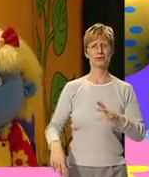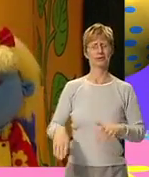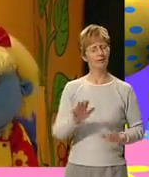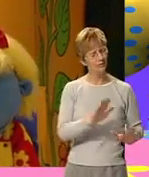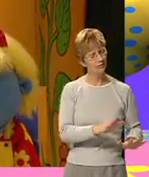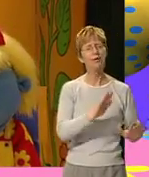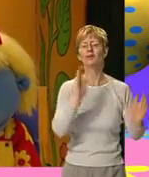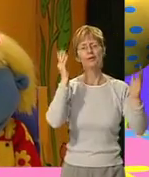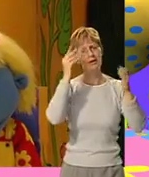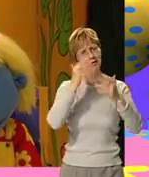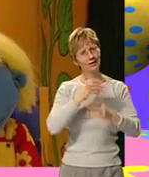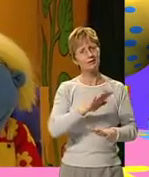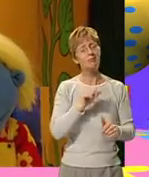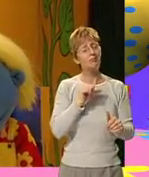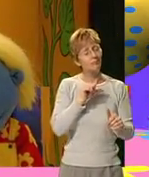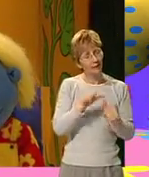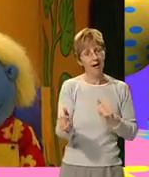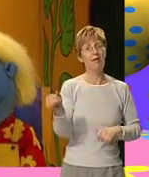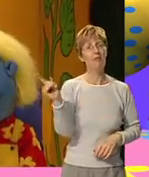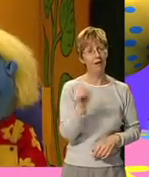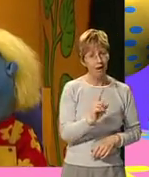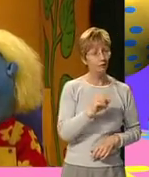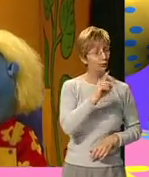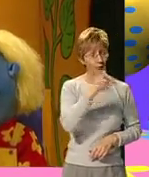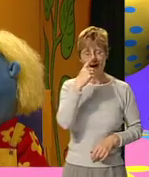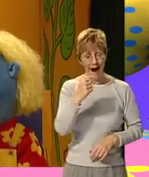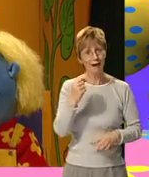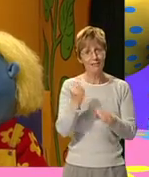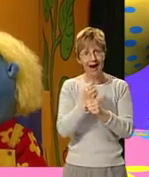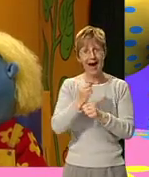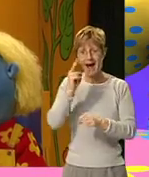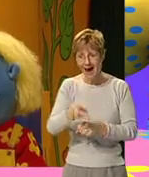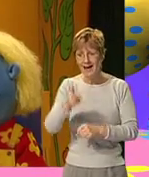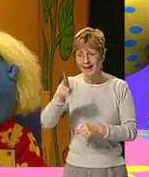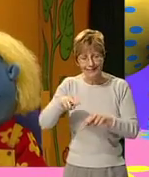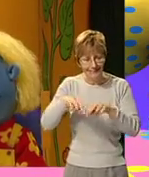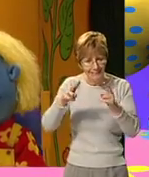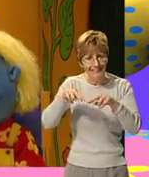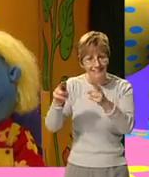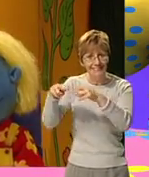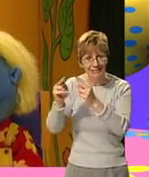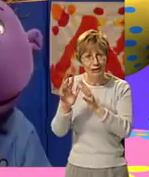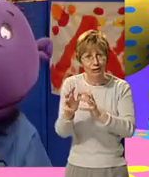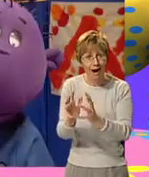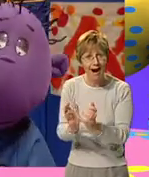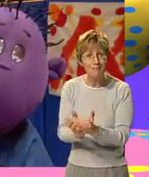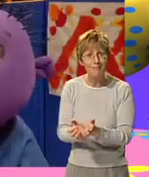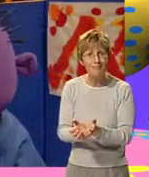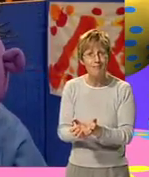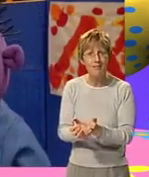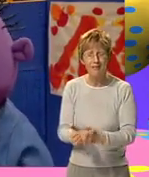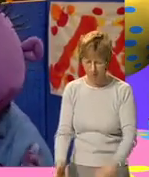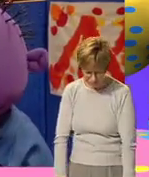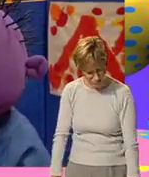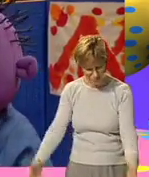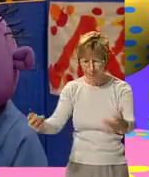worry, Bella. The best thing about clay is that you can use it again and again to make lots of different shapes.